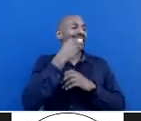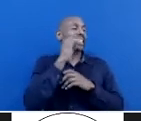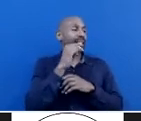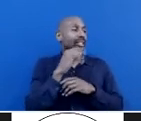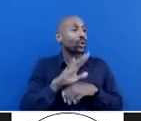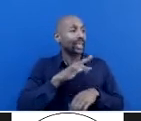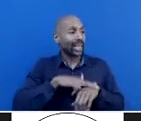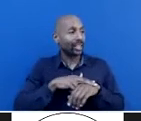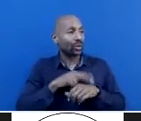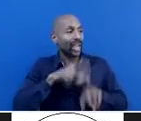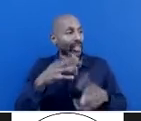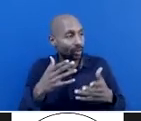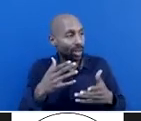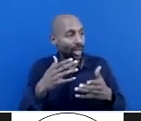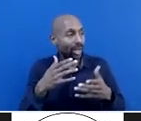That was his